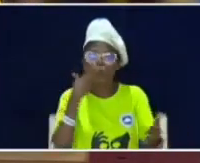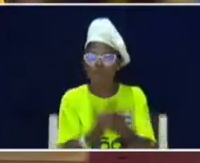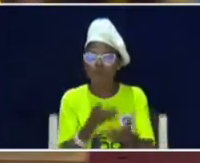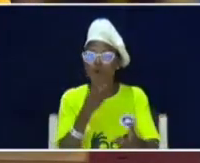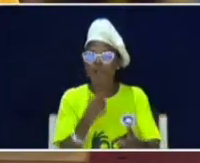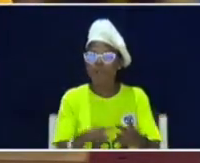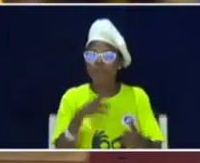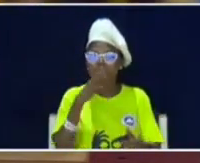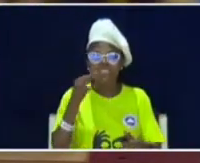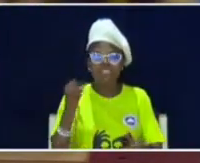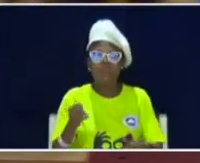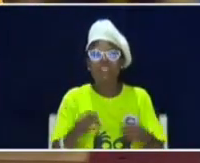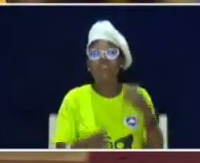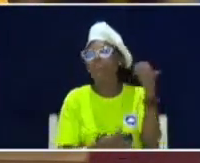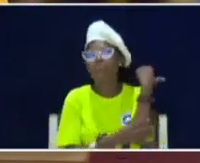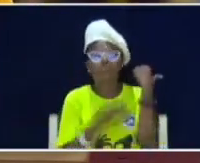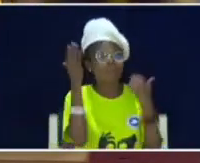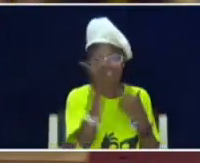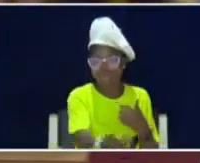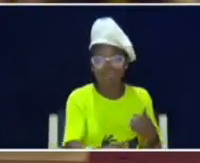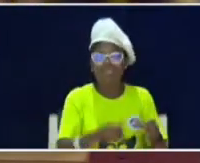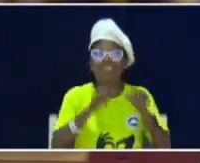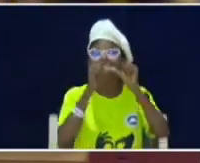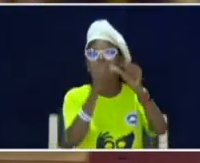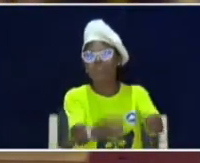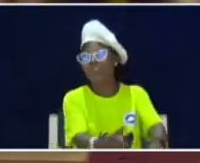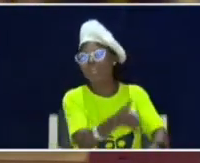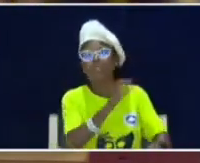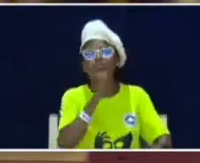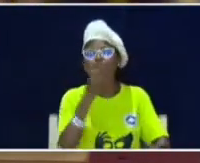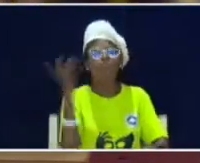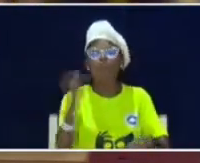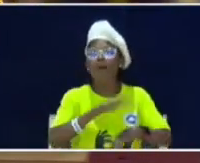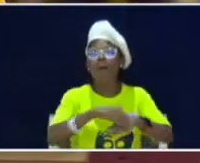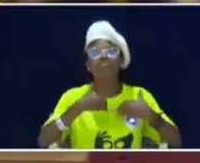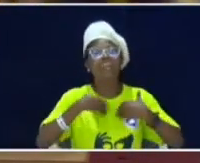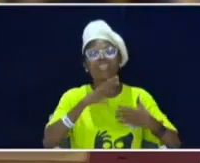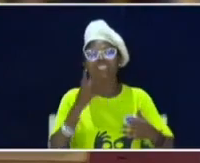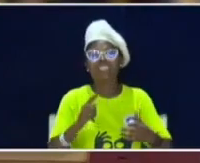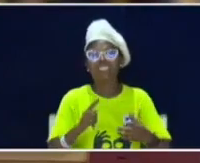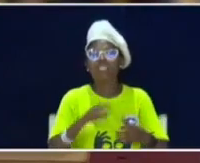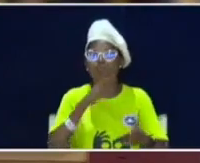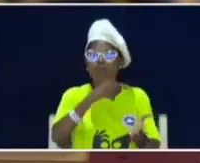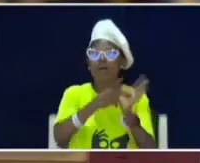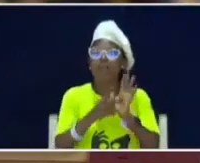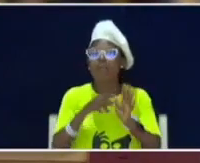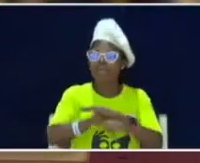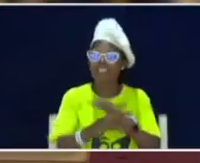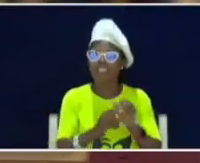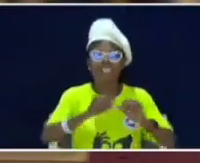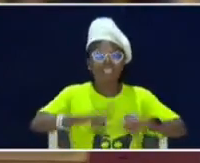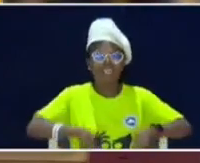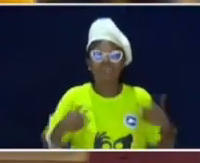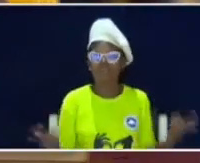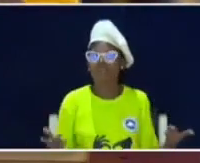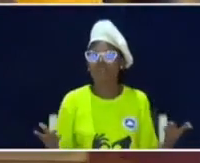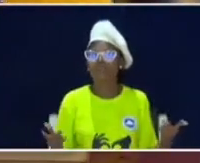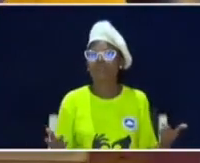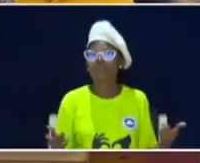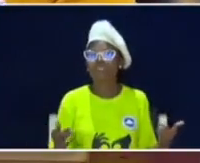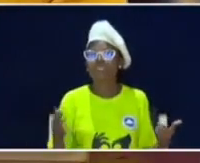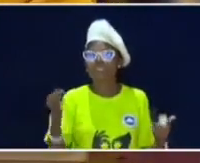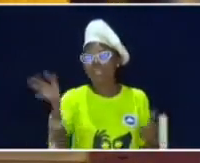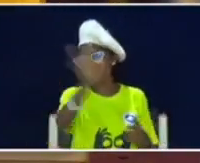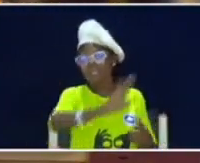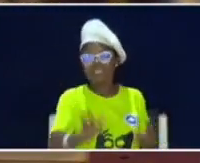they were like grasshopper because giants possessed the land. Then they had that mentality and they brought that report that they can